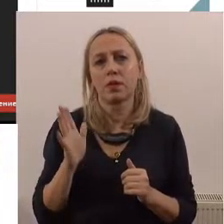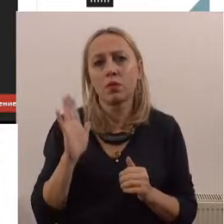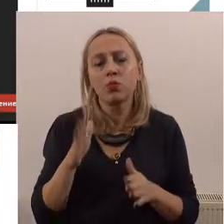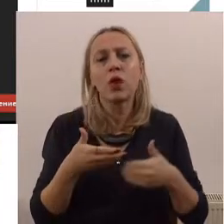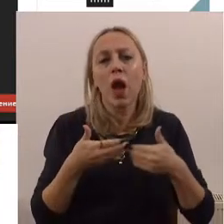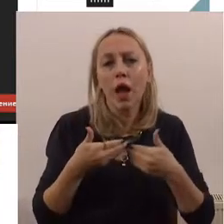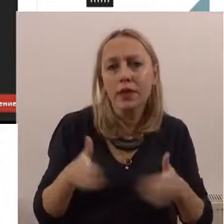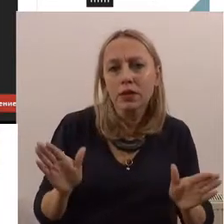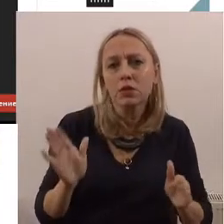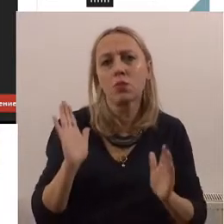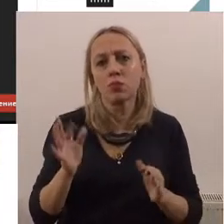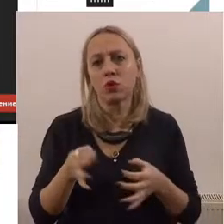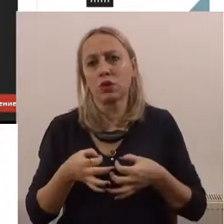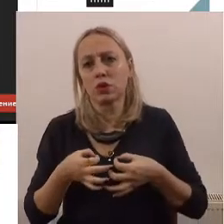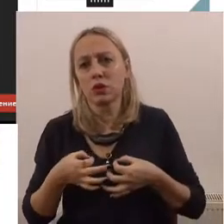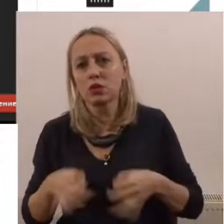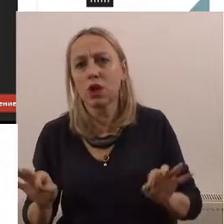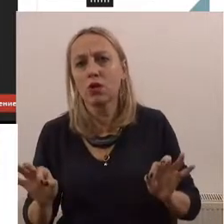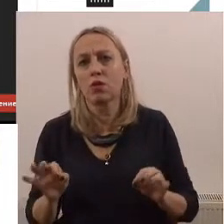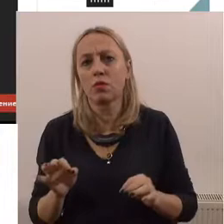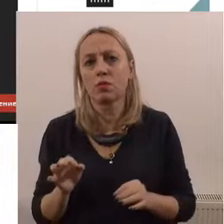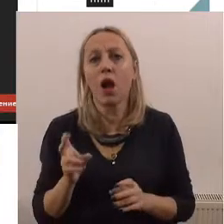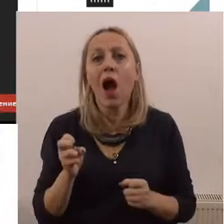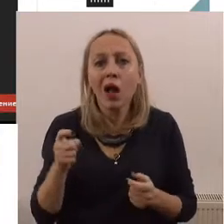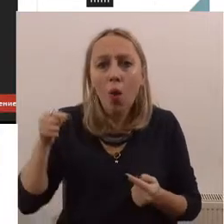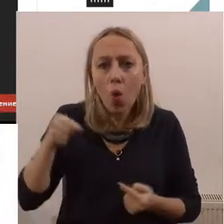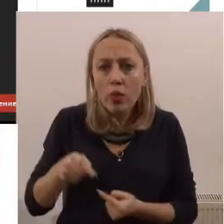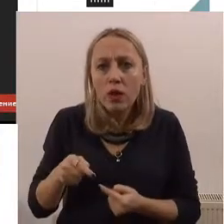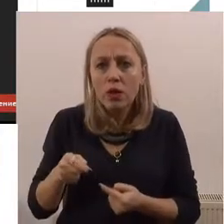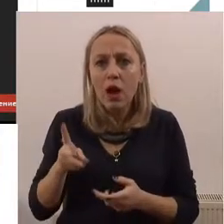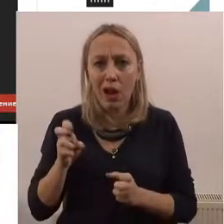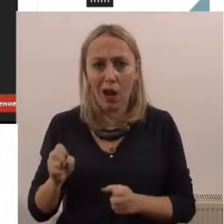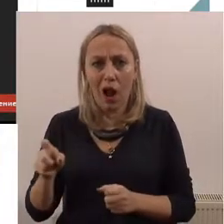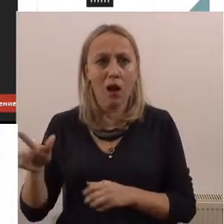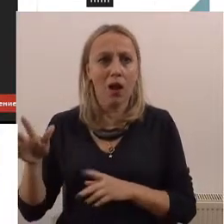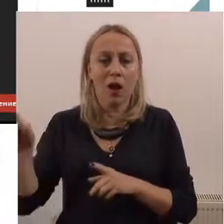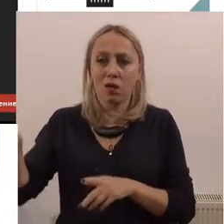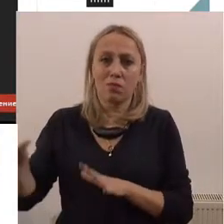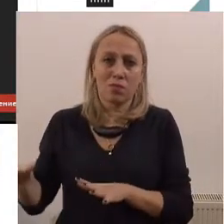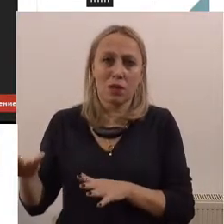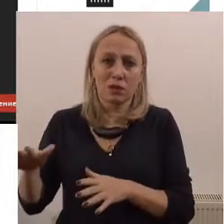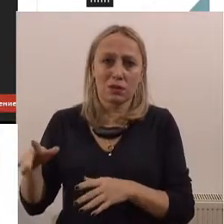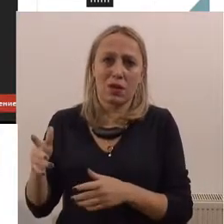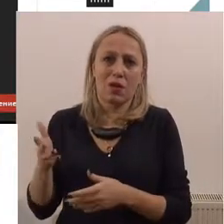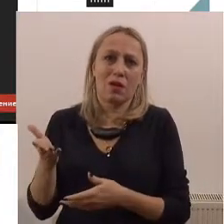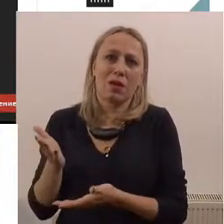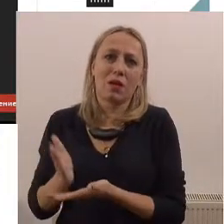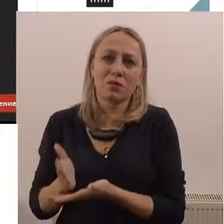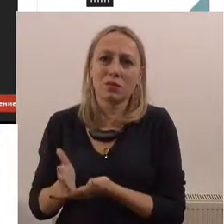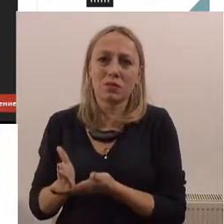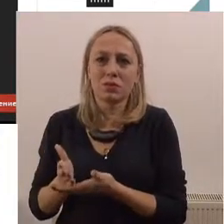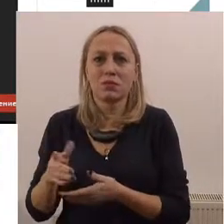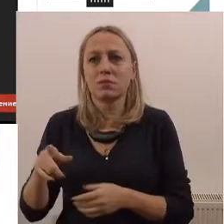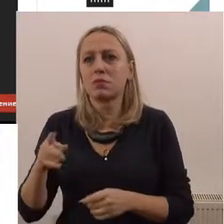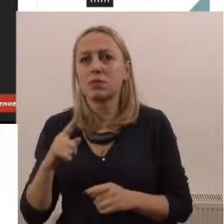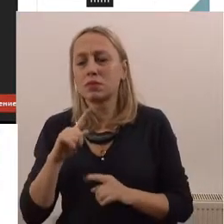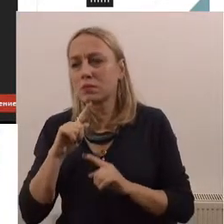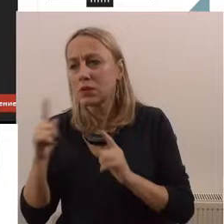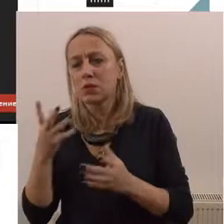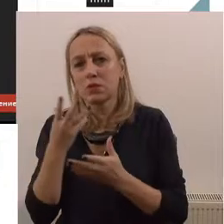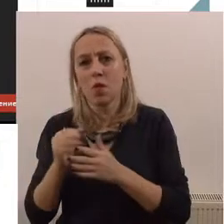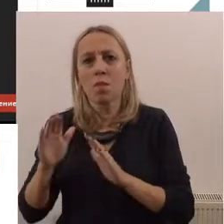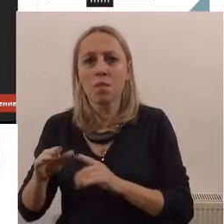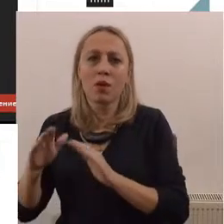about inclusivity has been going along the lines, be open, be accessible.